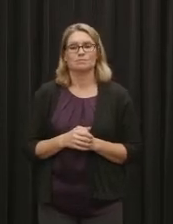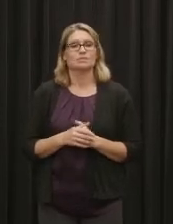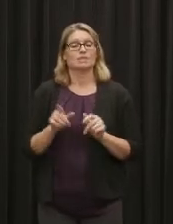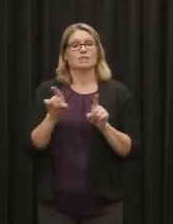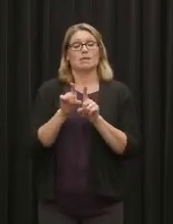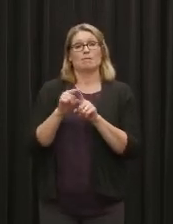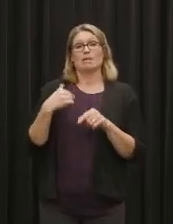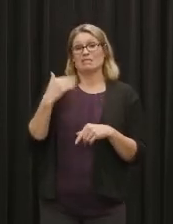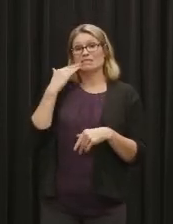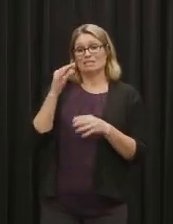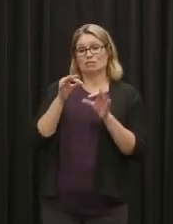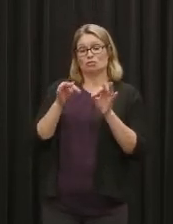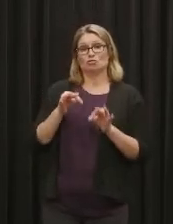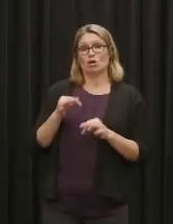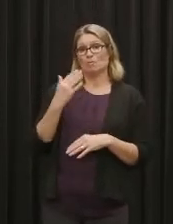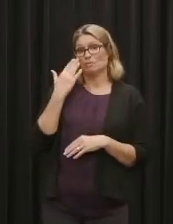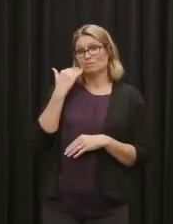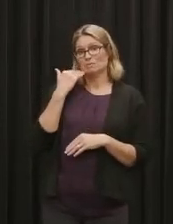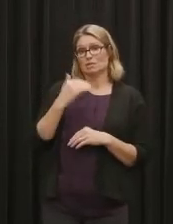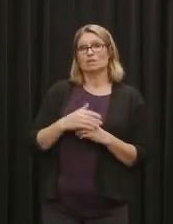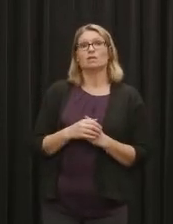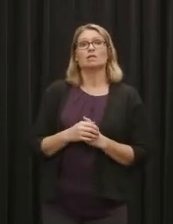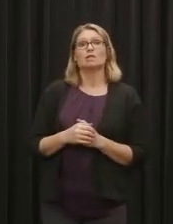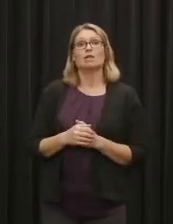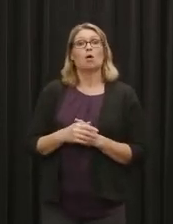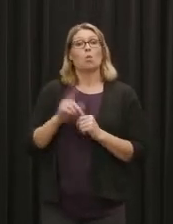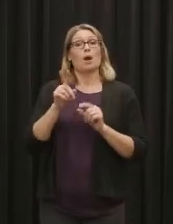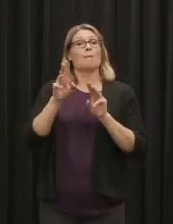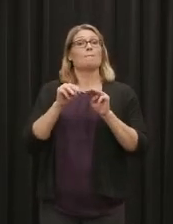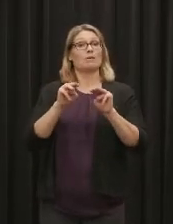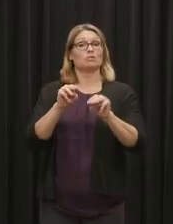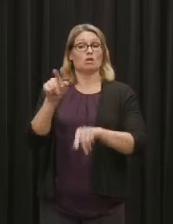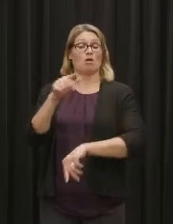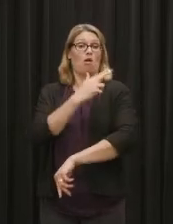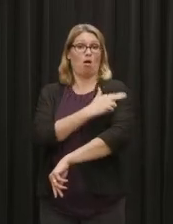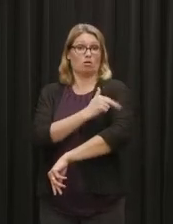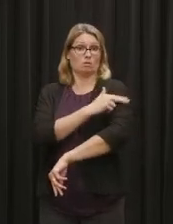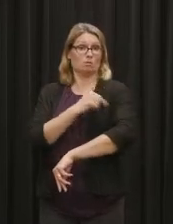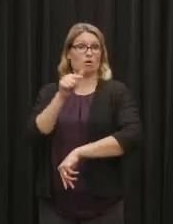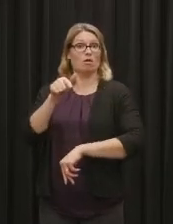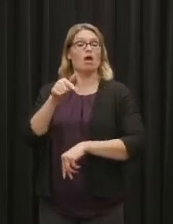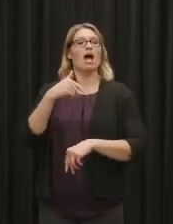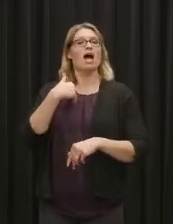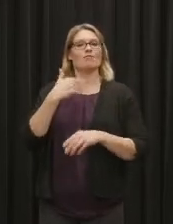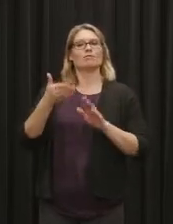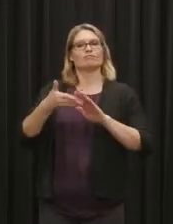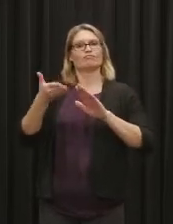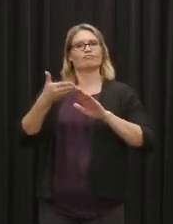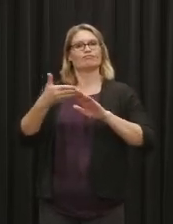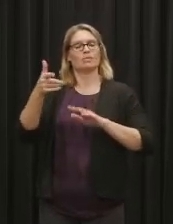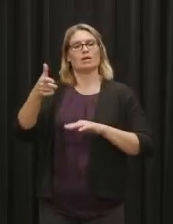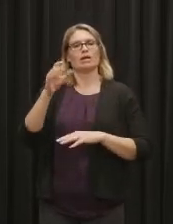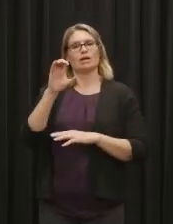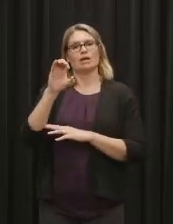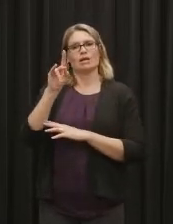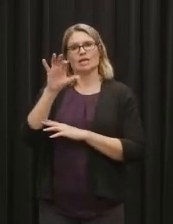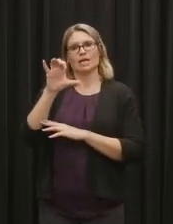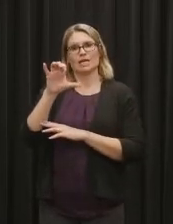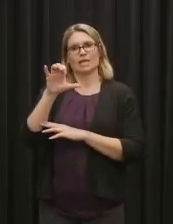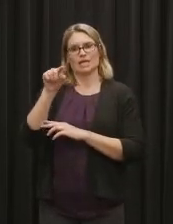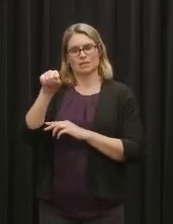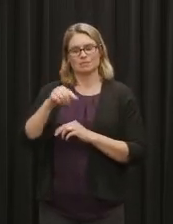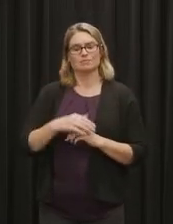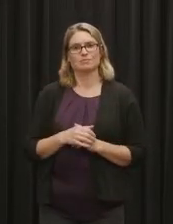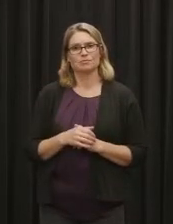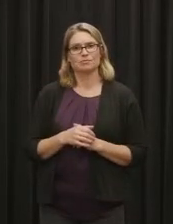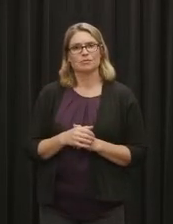already described, scenario where at the Miramichi Regional Hospital, the initial clinics will be run. And you will see